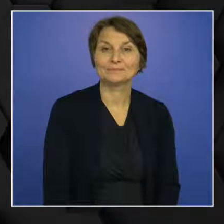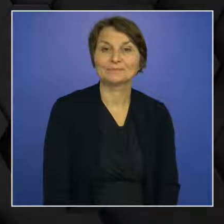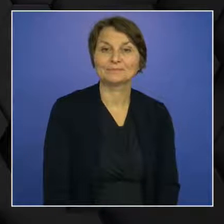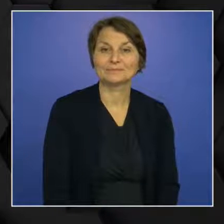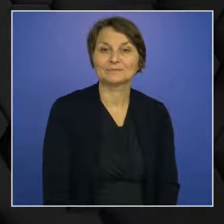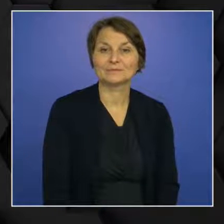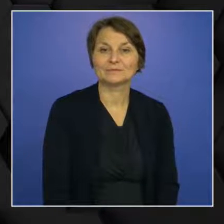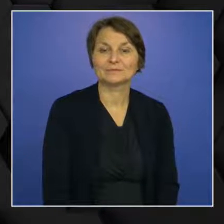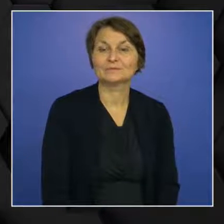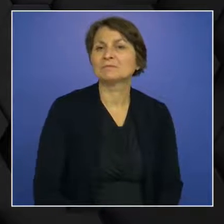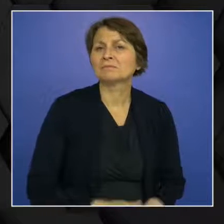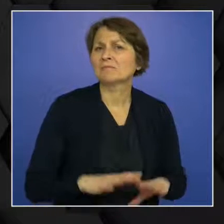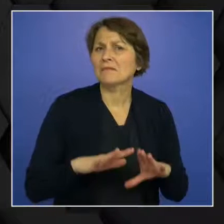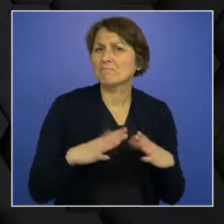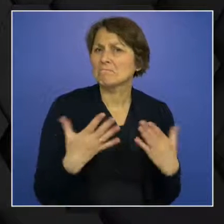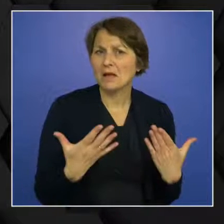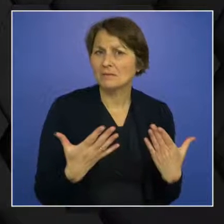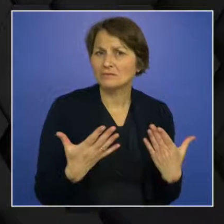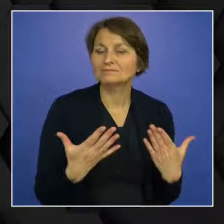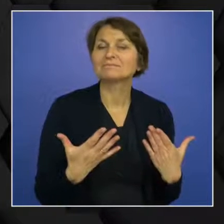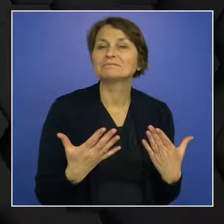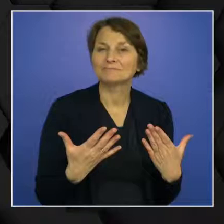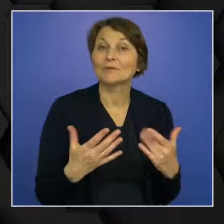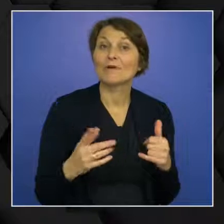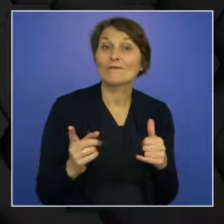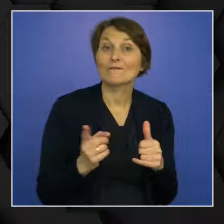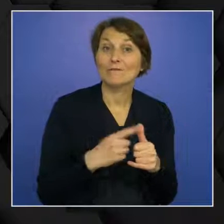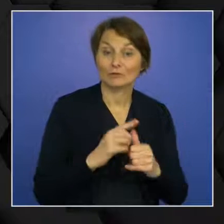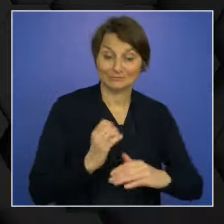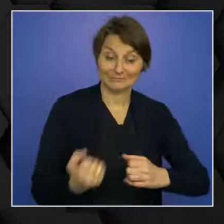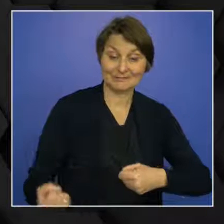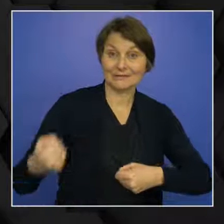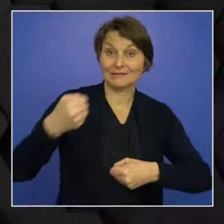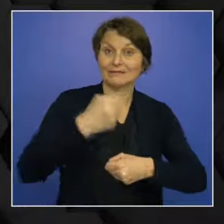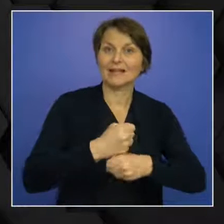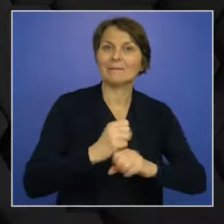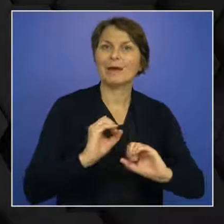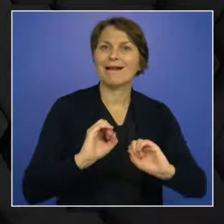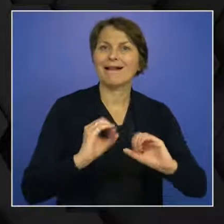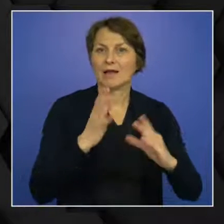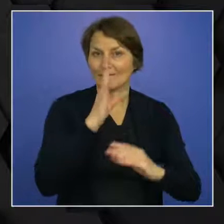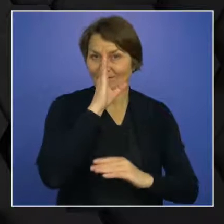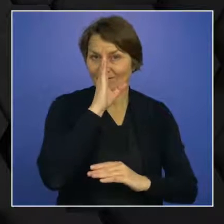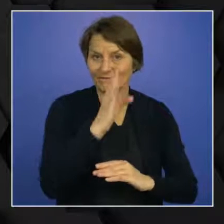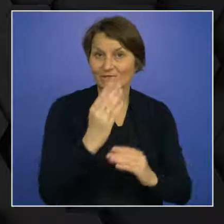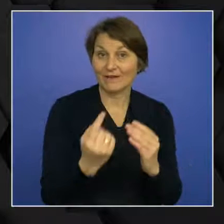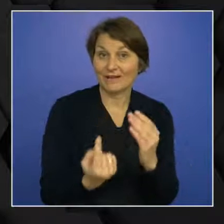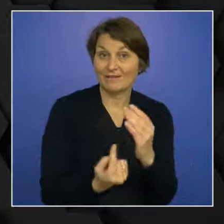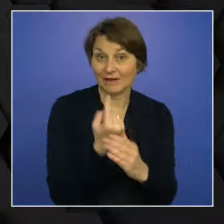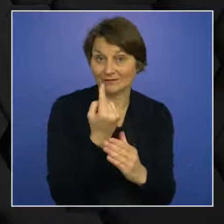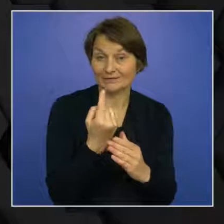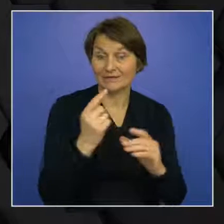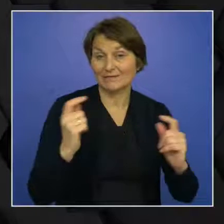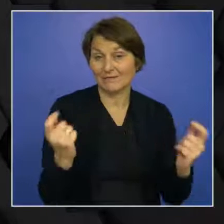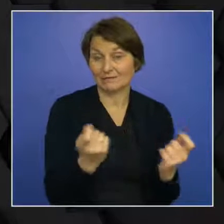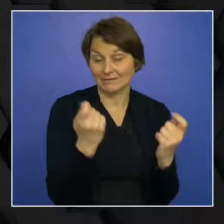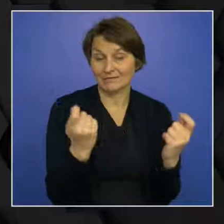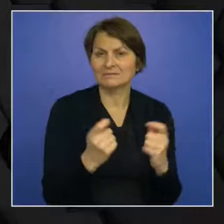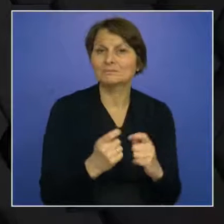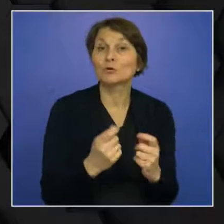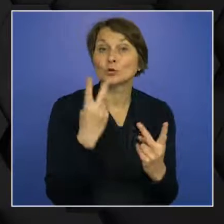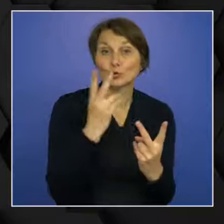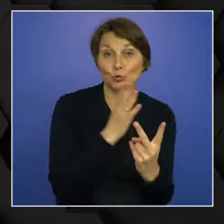So what we need to do is create a live event. There are two ways how you can do